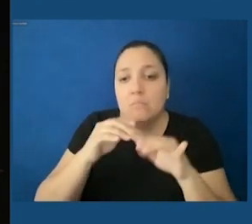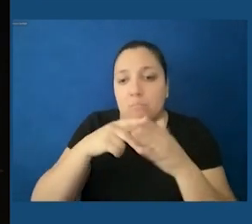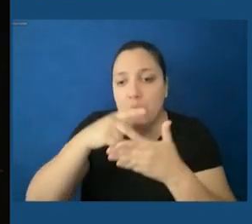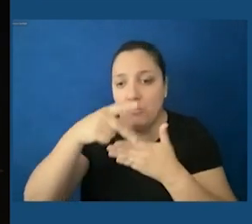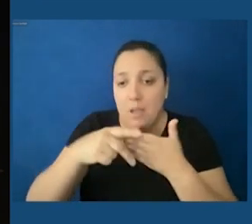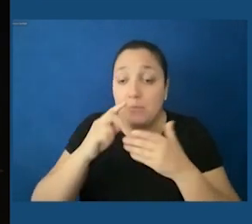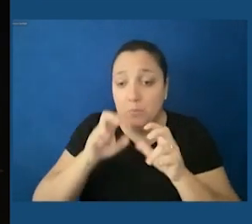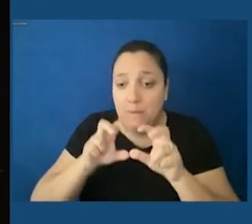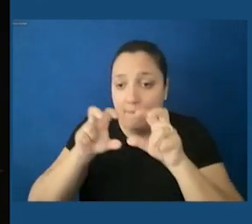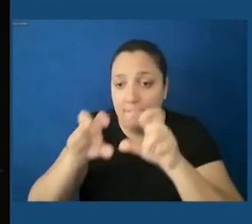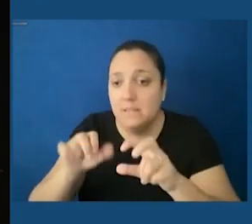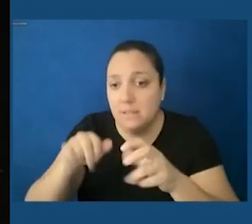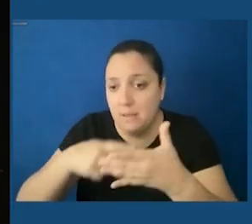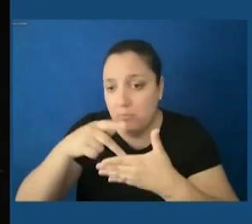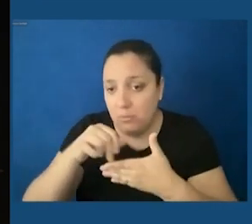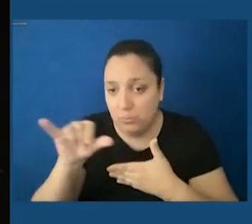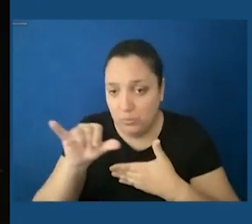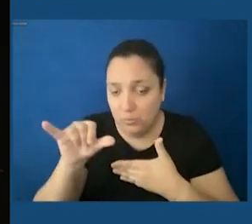those programs.